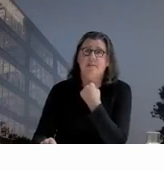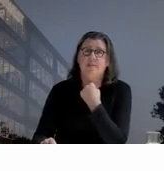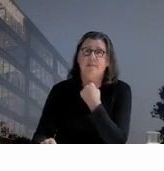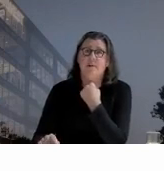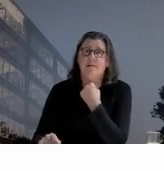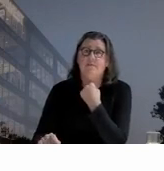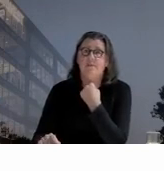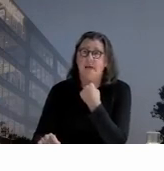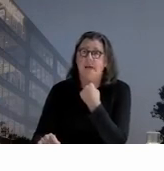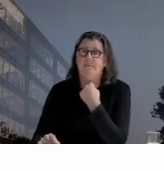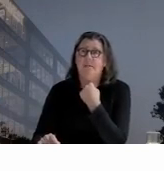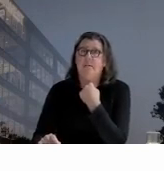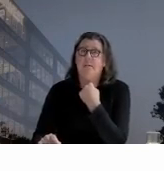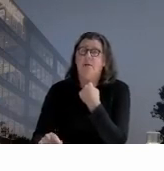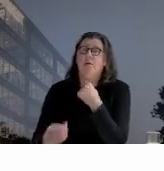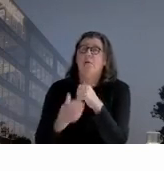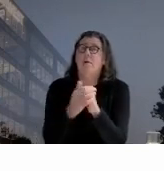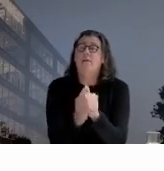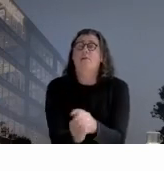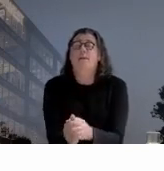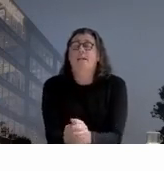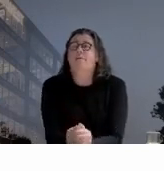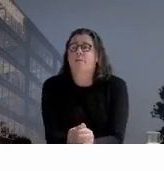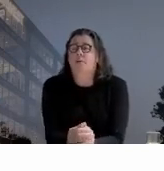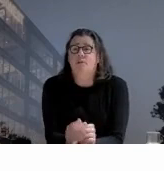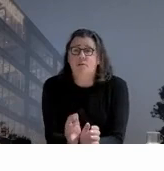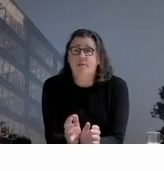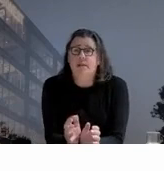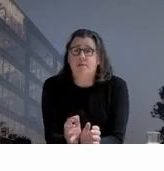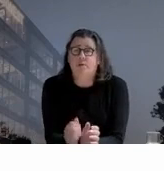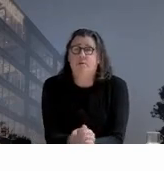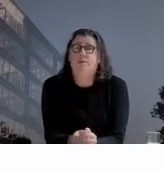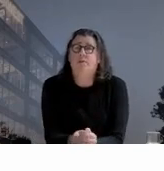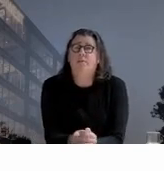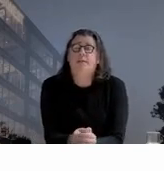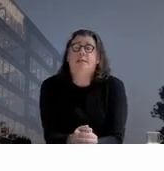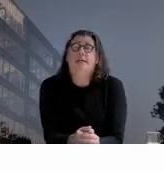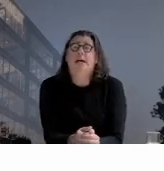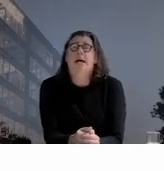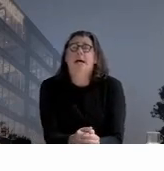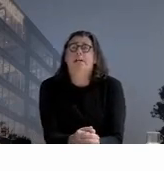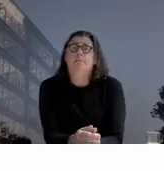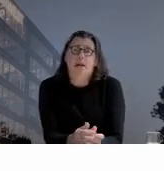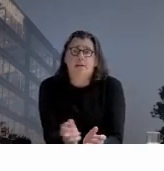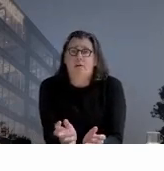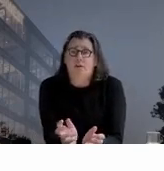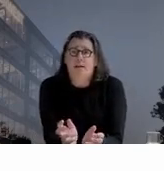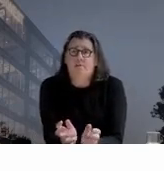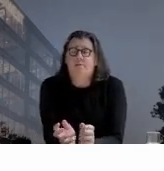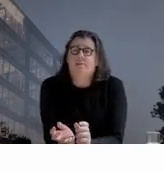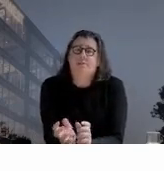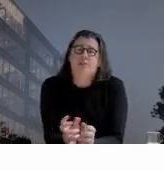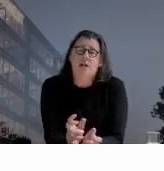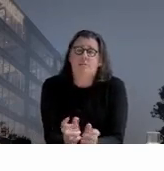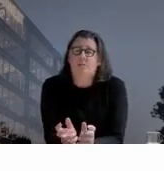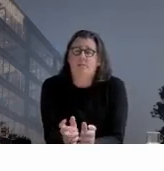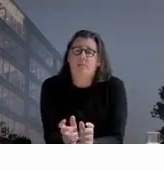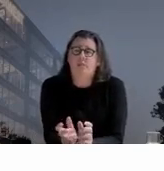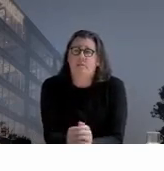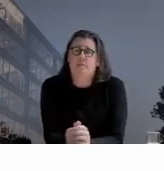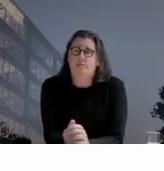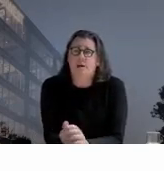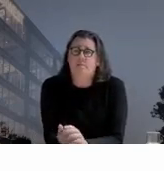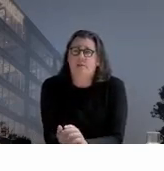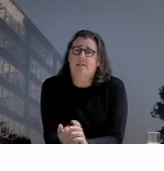in the main facade. When you look at it from a U value point of view, and you break it all down, the